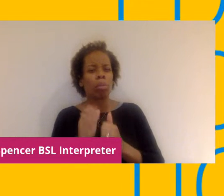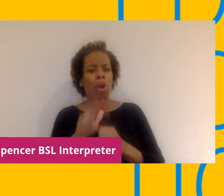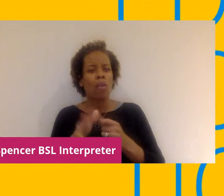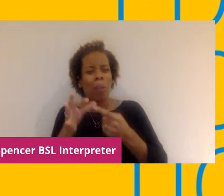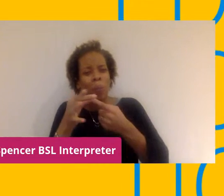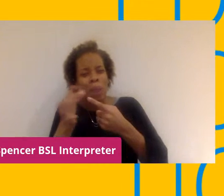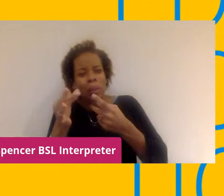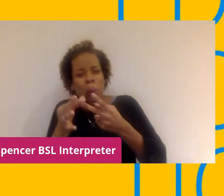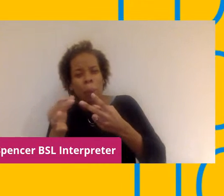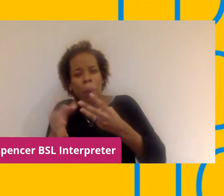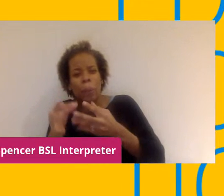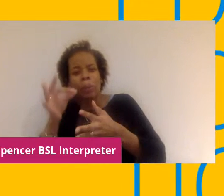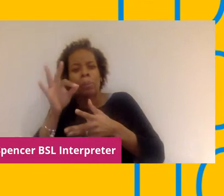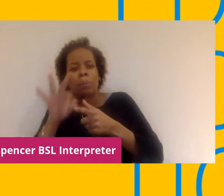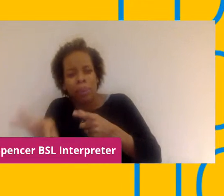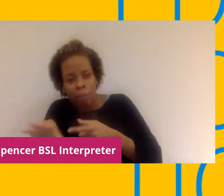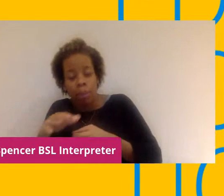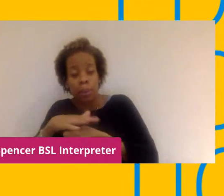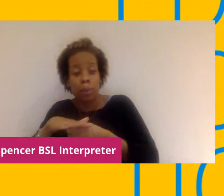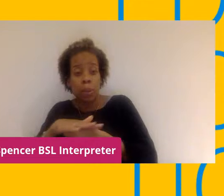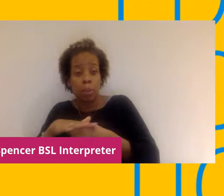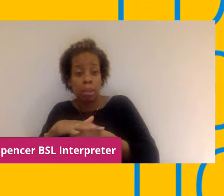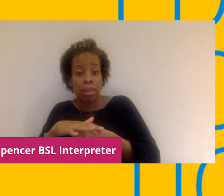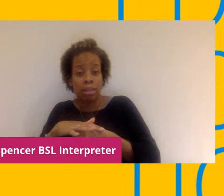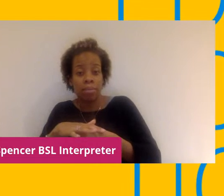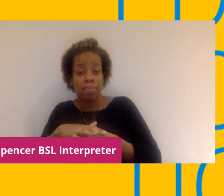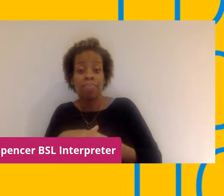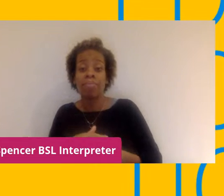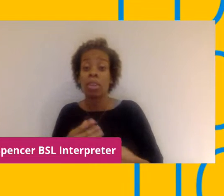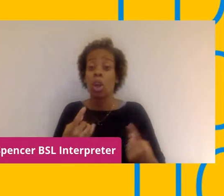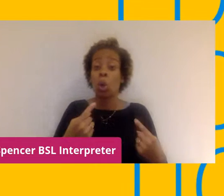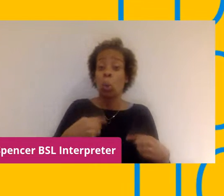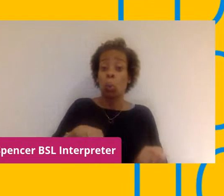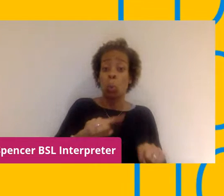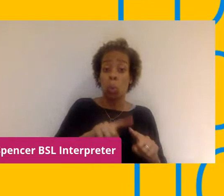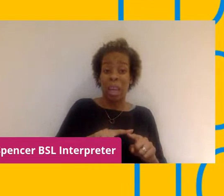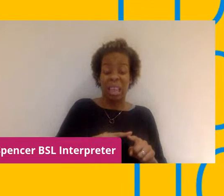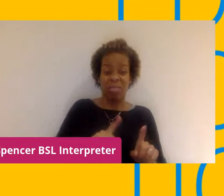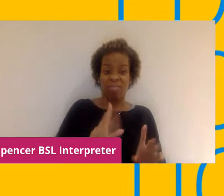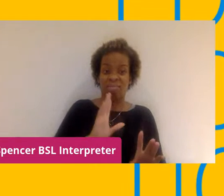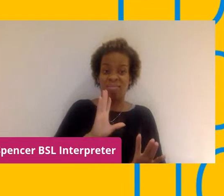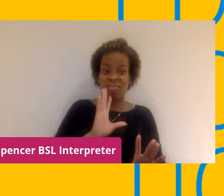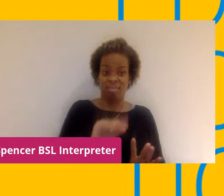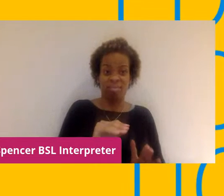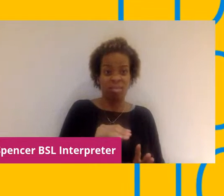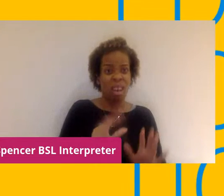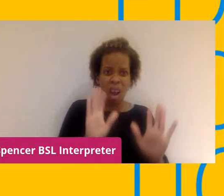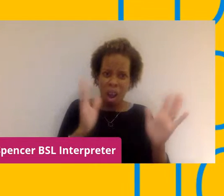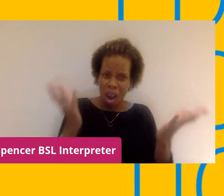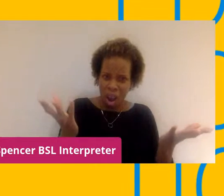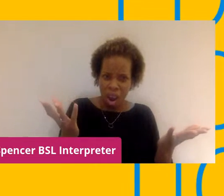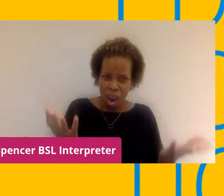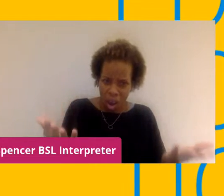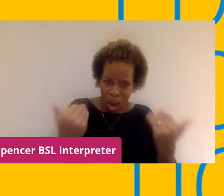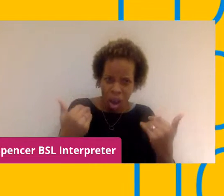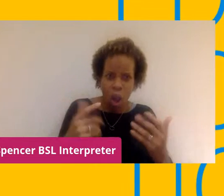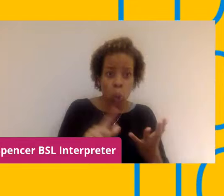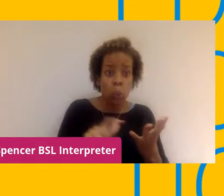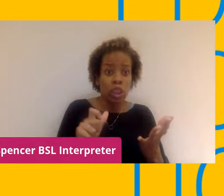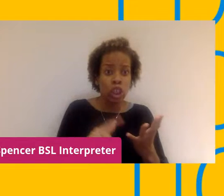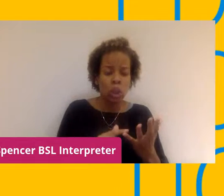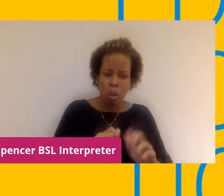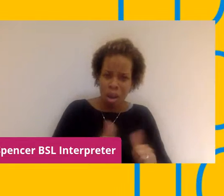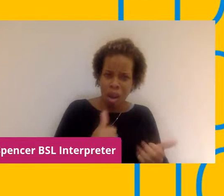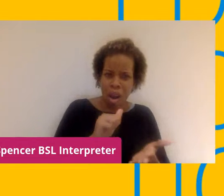do is to take the approach that although we'd much rather people join UCU, that actually joining any union